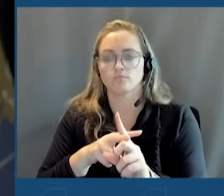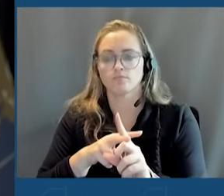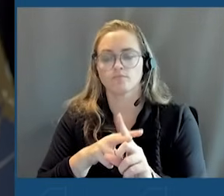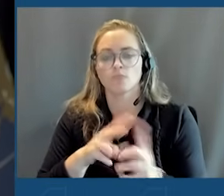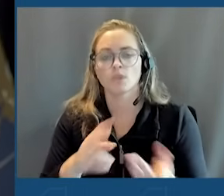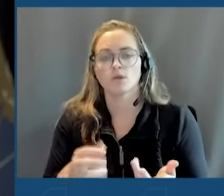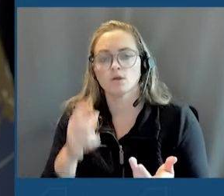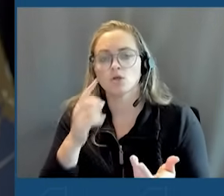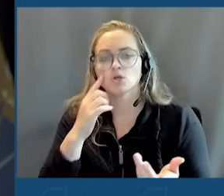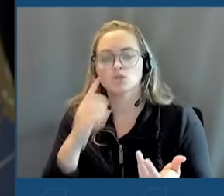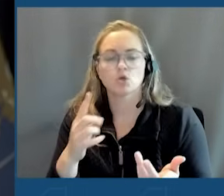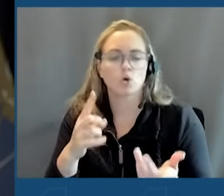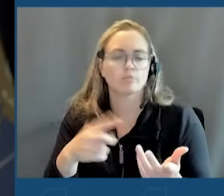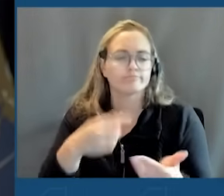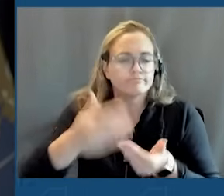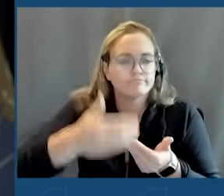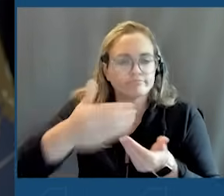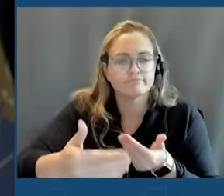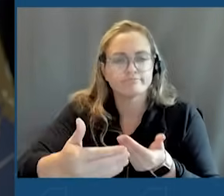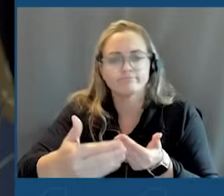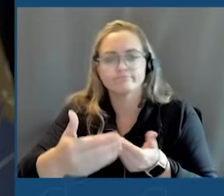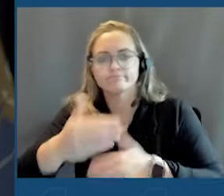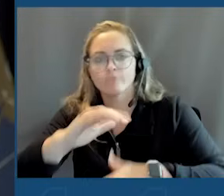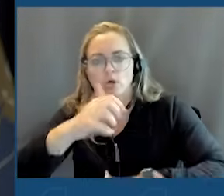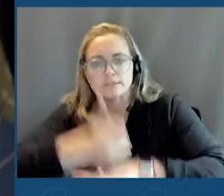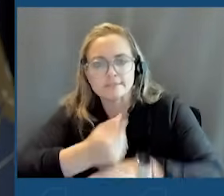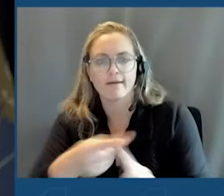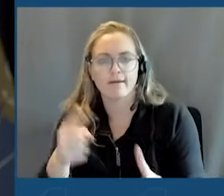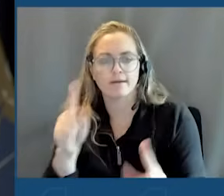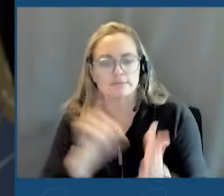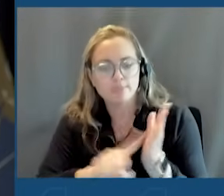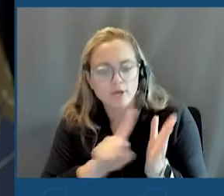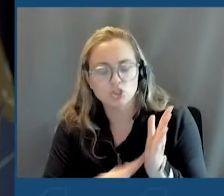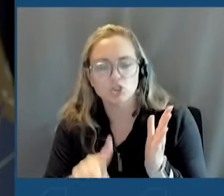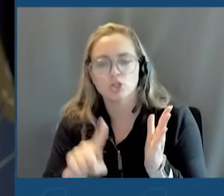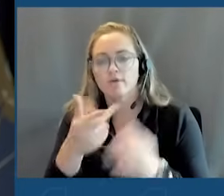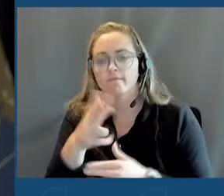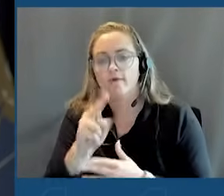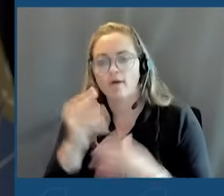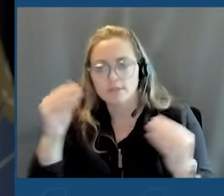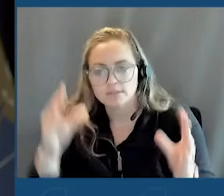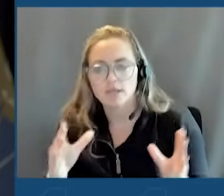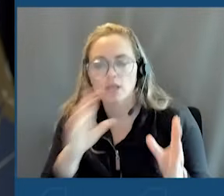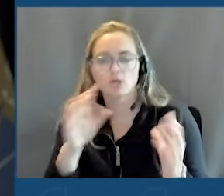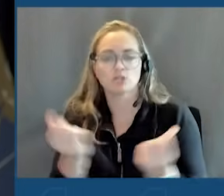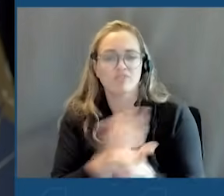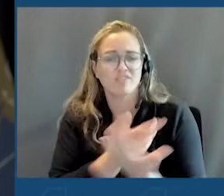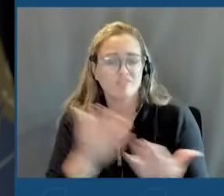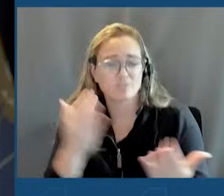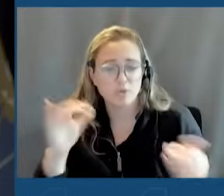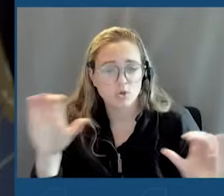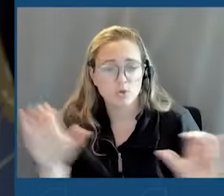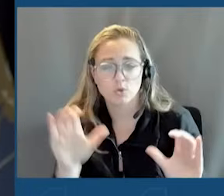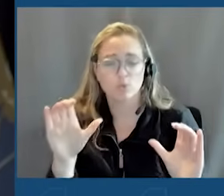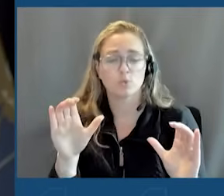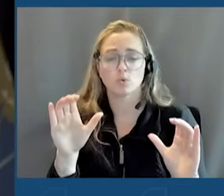requires periodic on-site inspections of firearm dealers to make sure they're doing what they're expected to do. And this is just